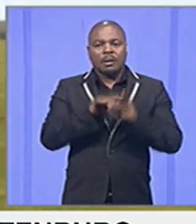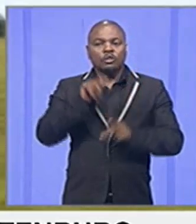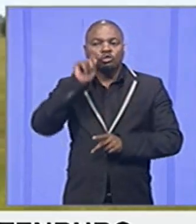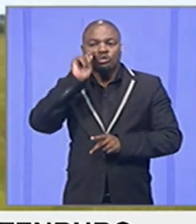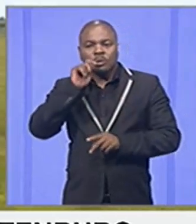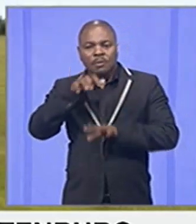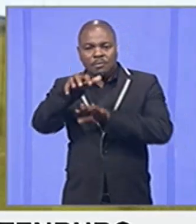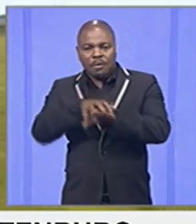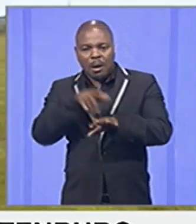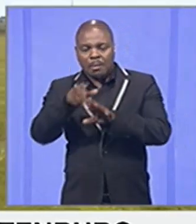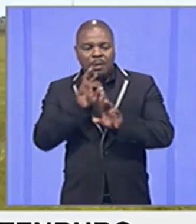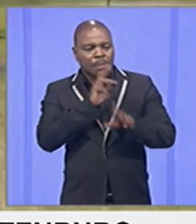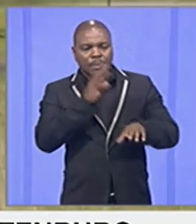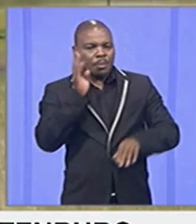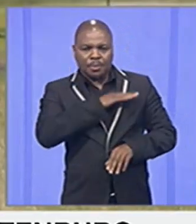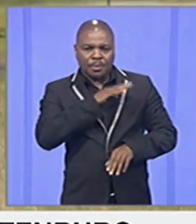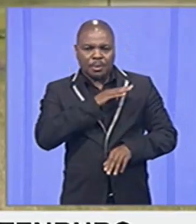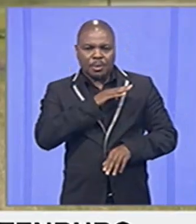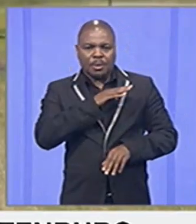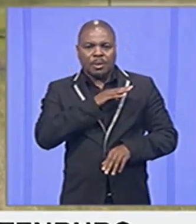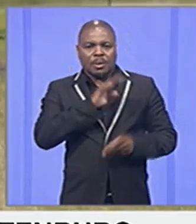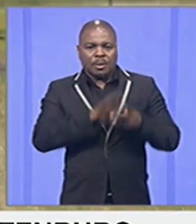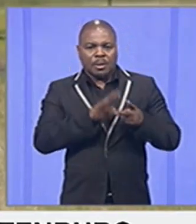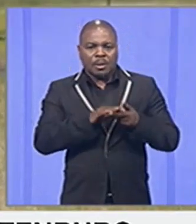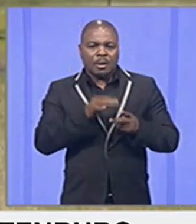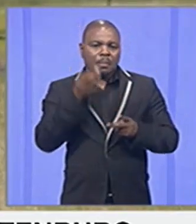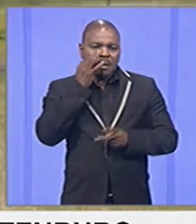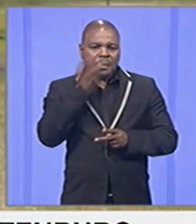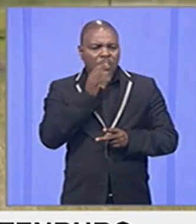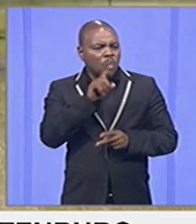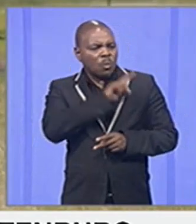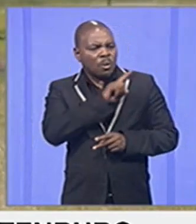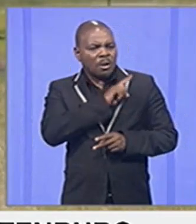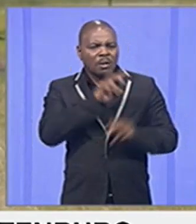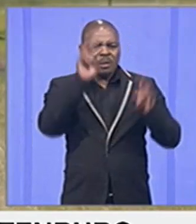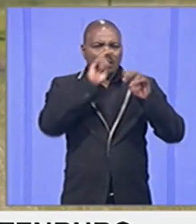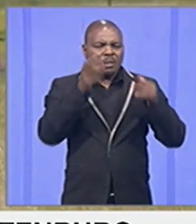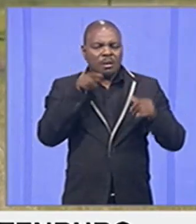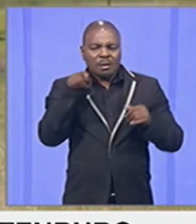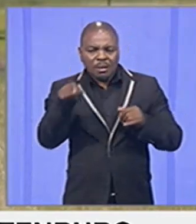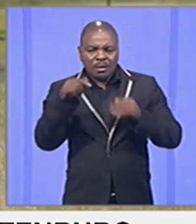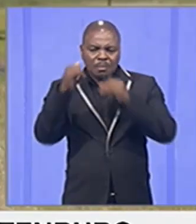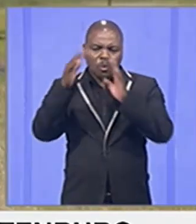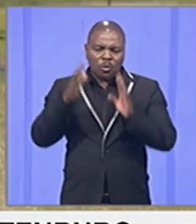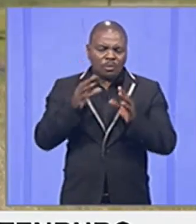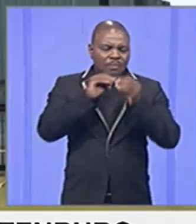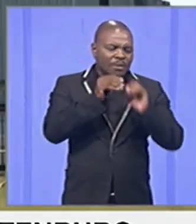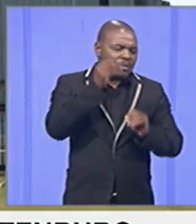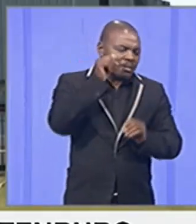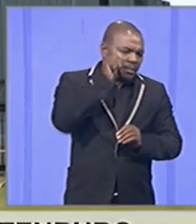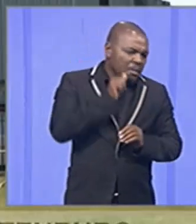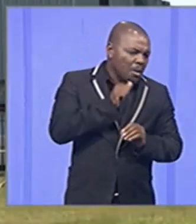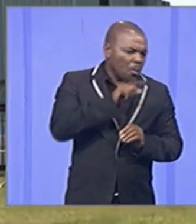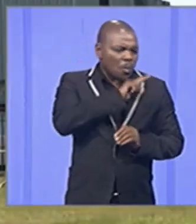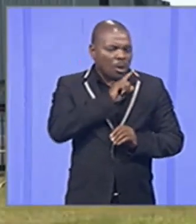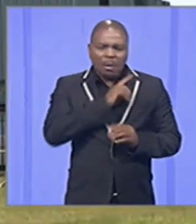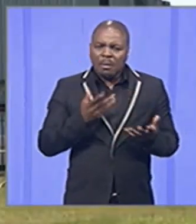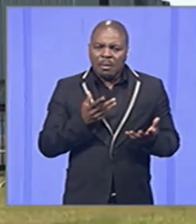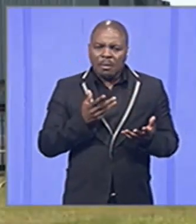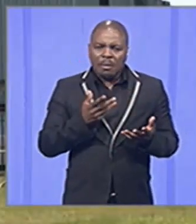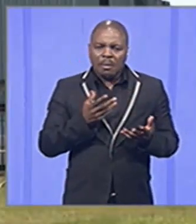itsibogele kopo ya gore itsiboge le go tlhalosa gore go tlile jang gore go gogiwe motlakase wa yona e se ka fa molaong. Nna ke Zebulon